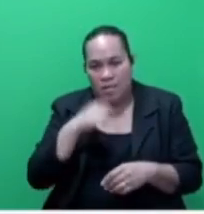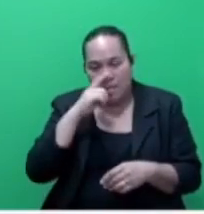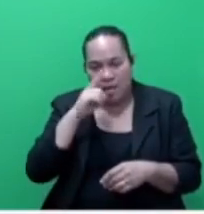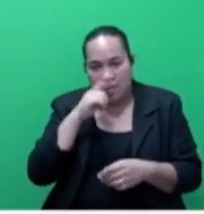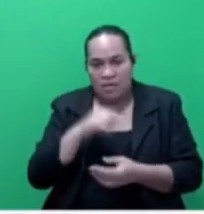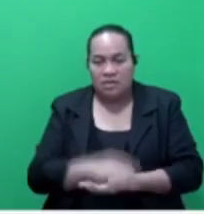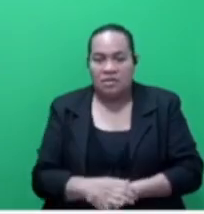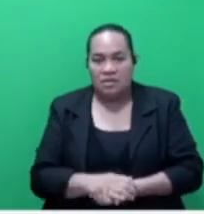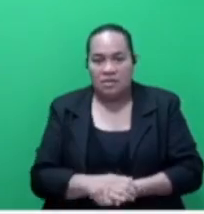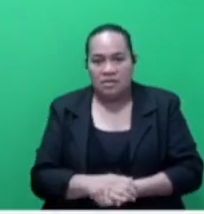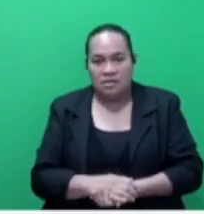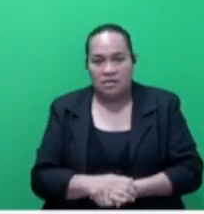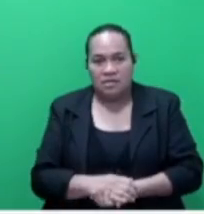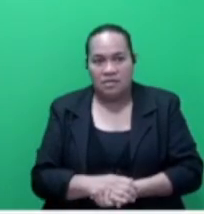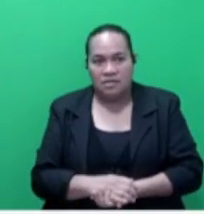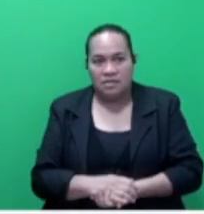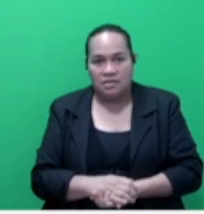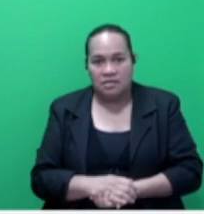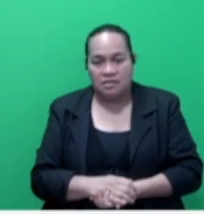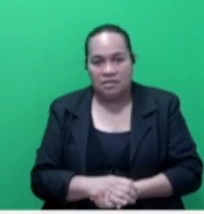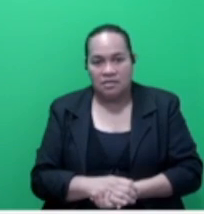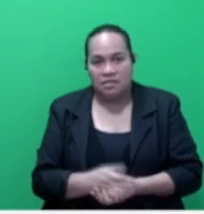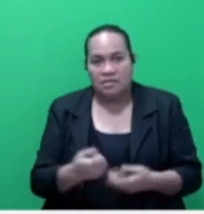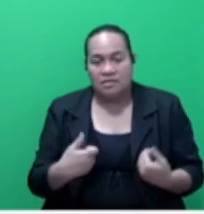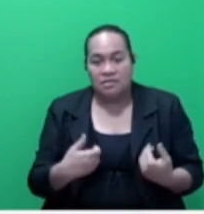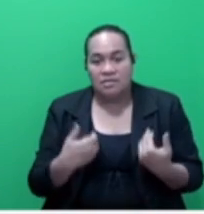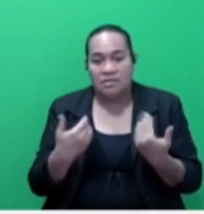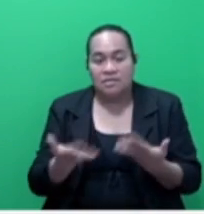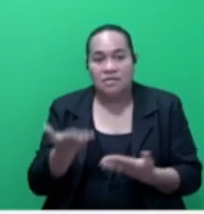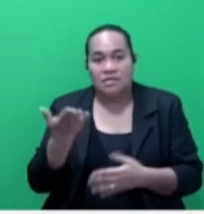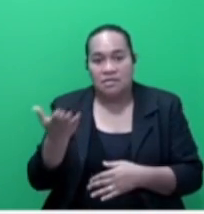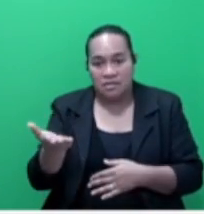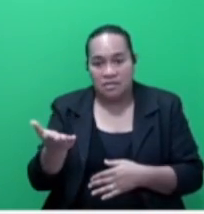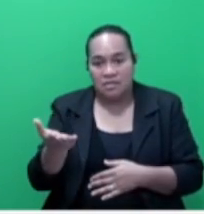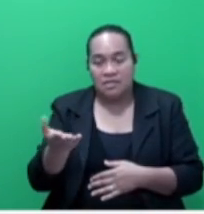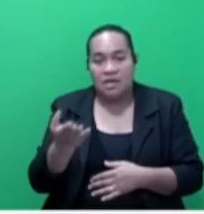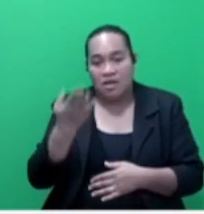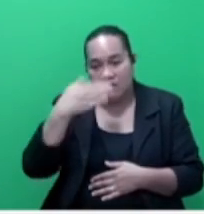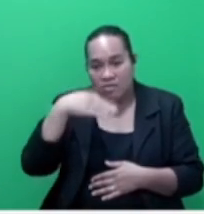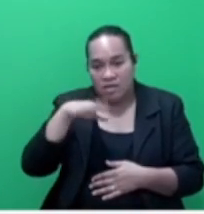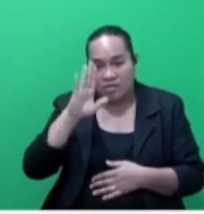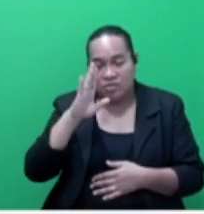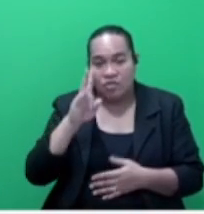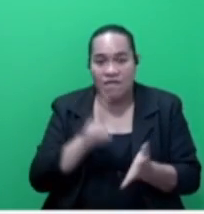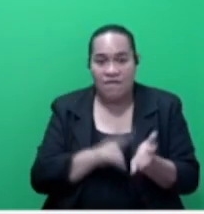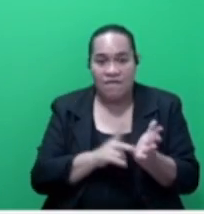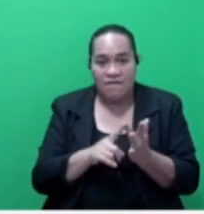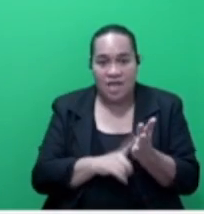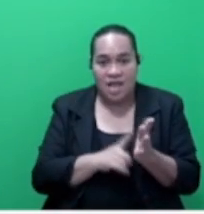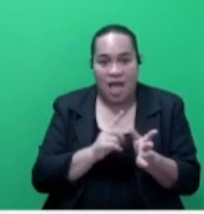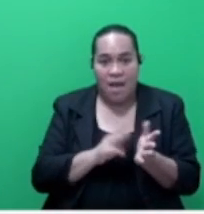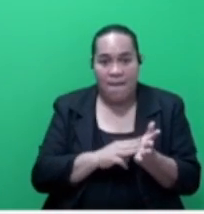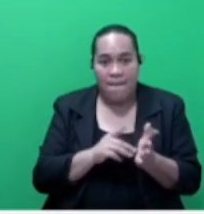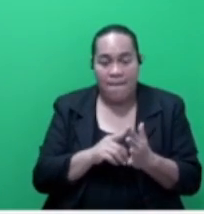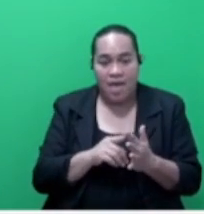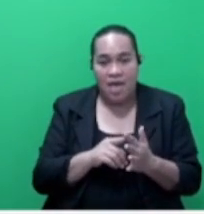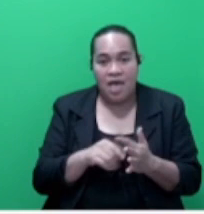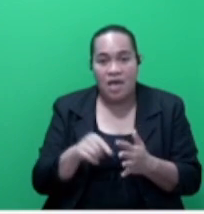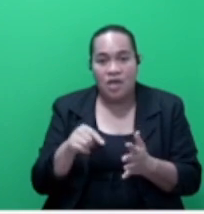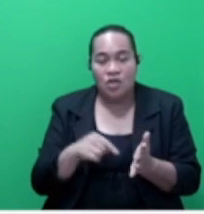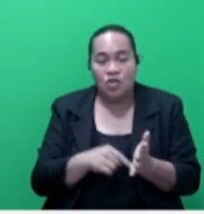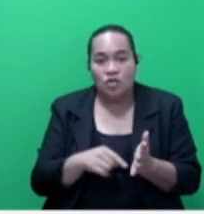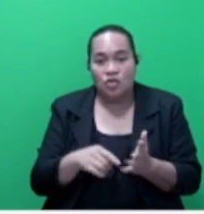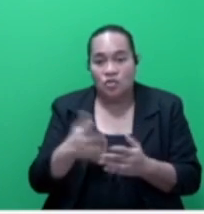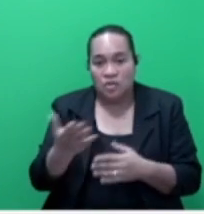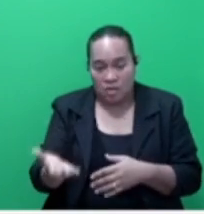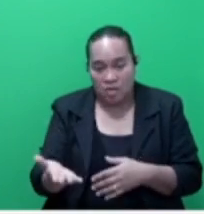I thank the Honourable Attorney General. Honourable Dr. Philip Tusawau, you have the floor. Thank you,